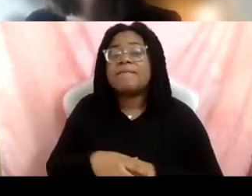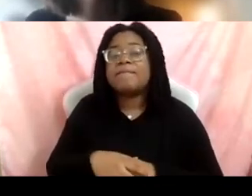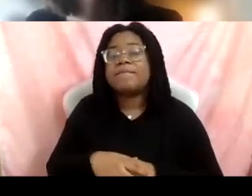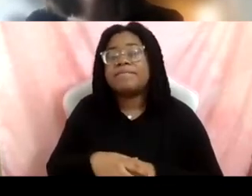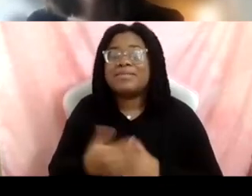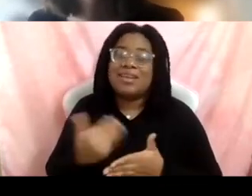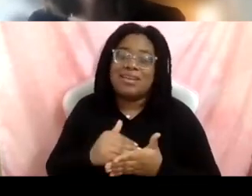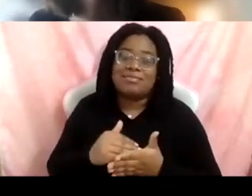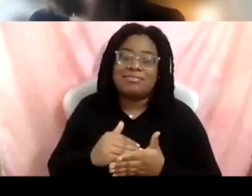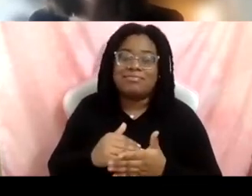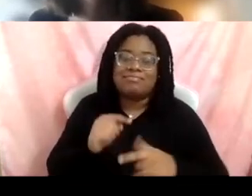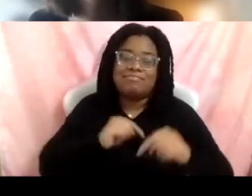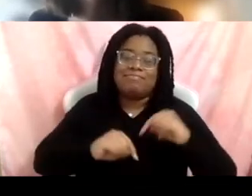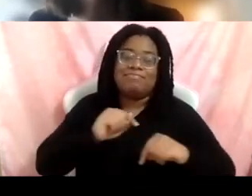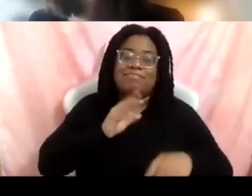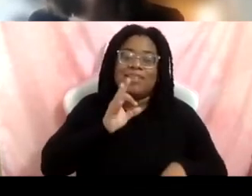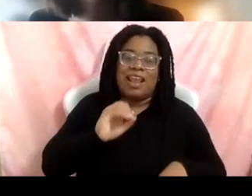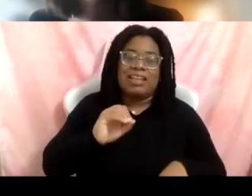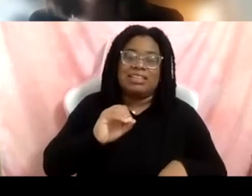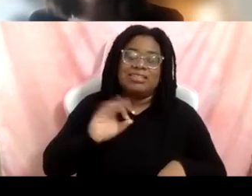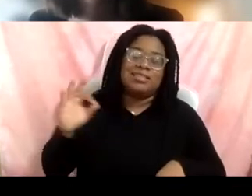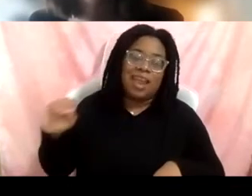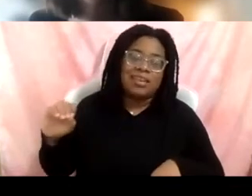again, this is back in the late 90s, so